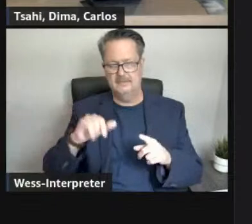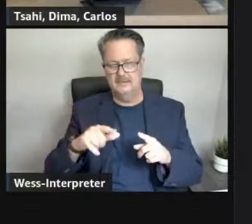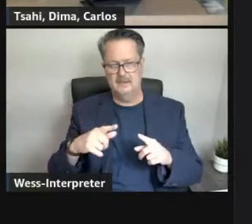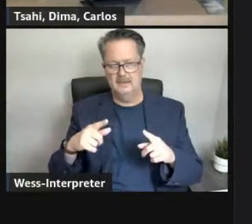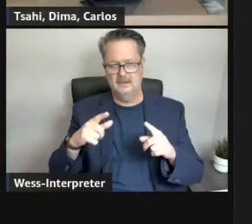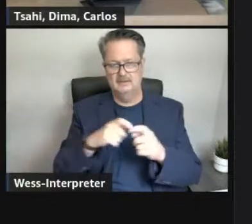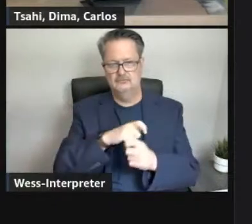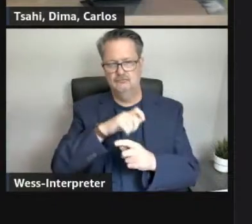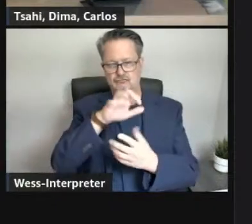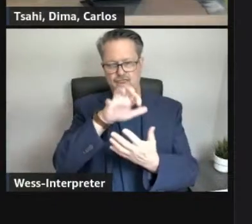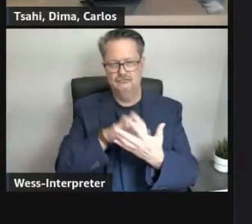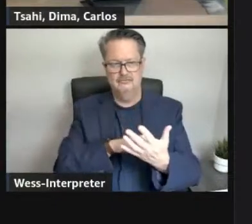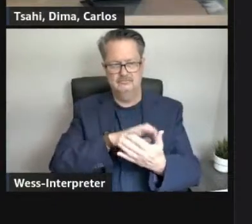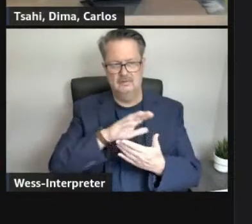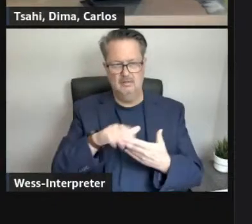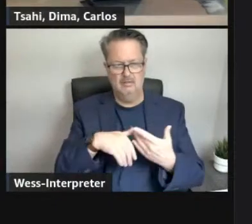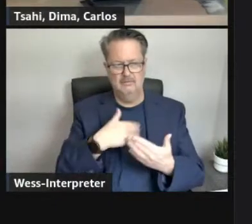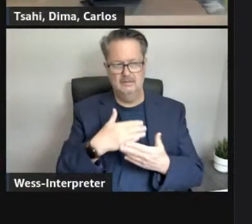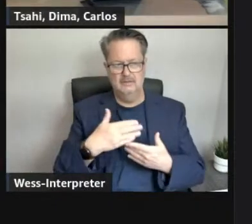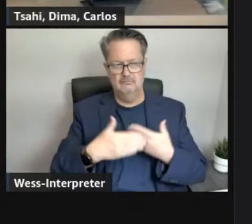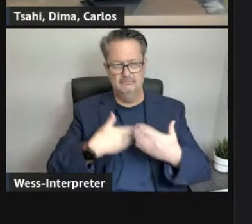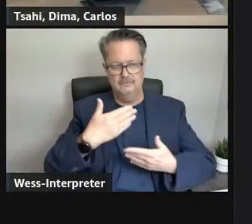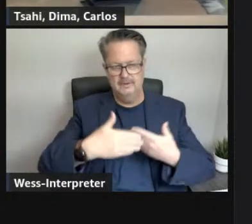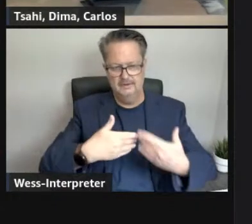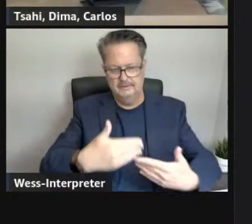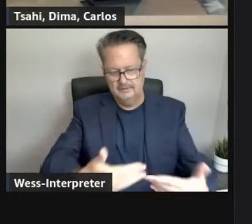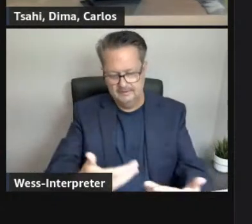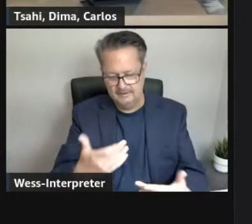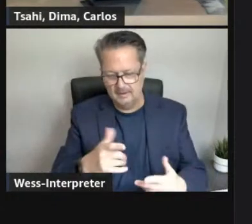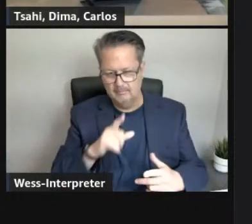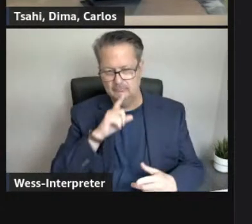running already, so I'm not sure. But anyway, I'll find it.